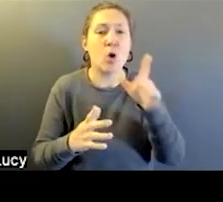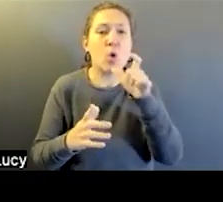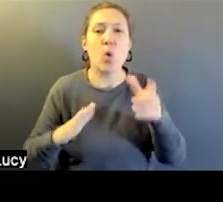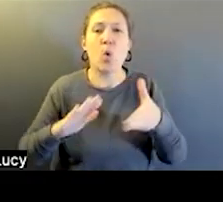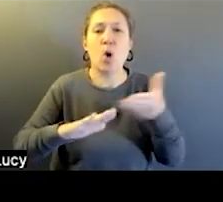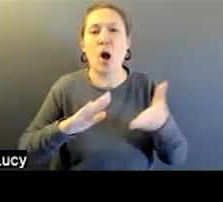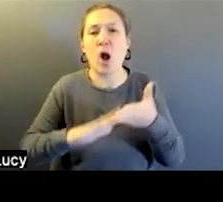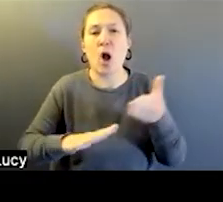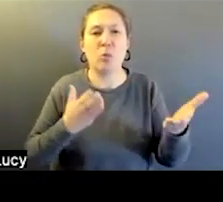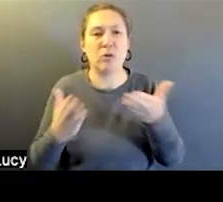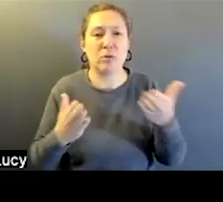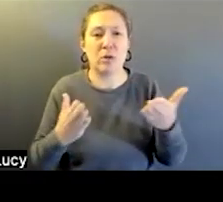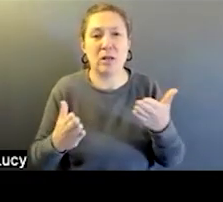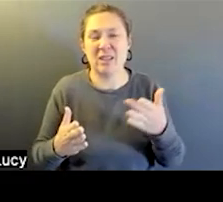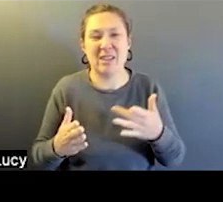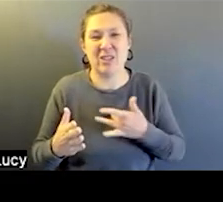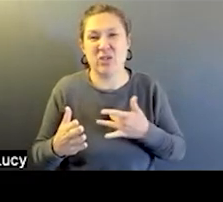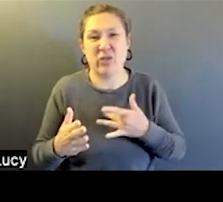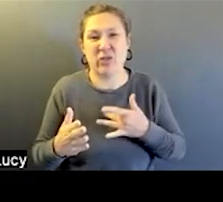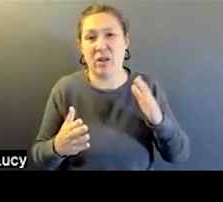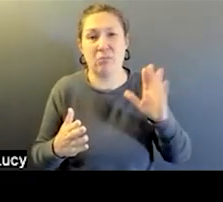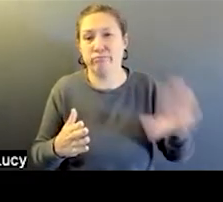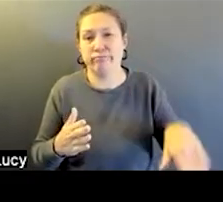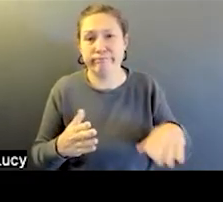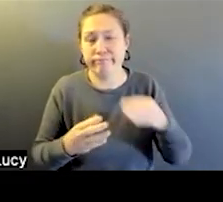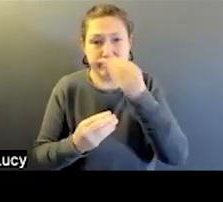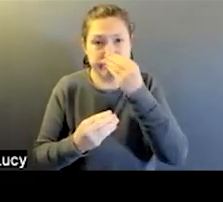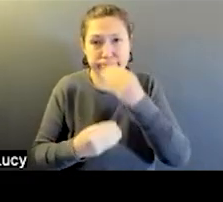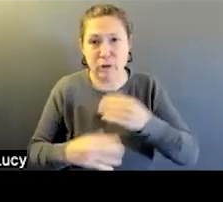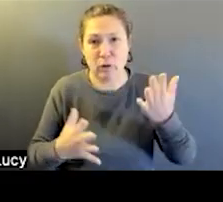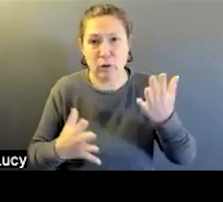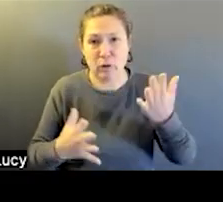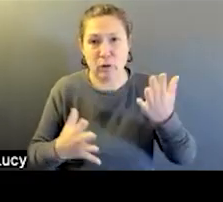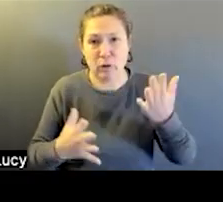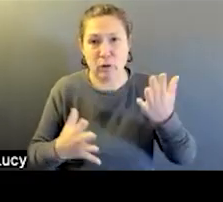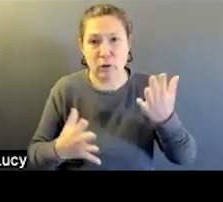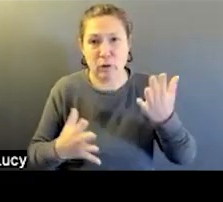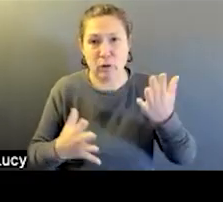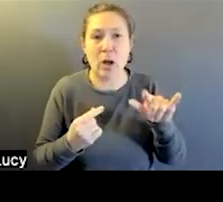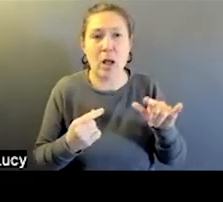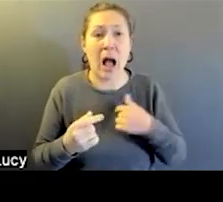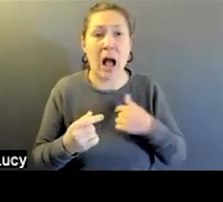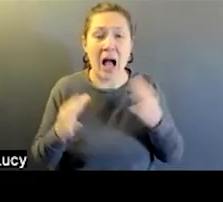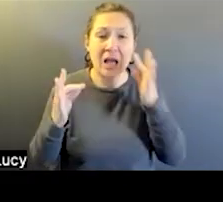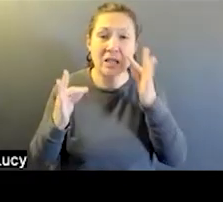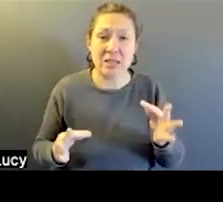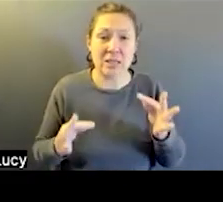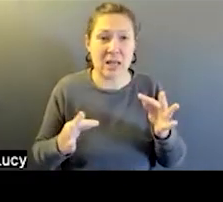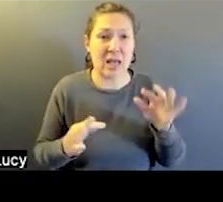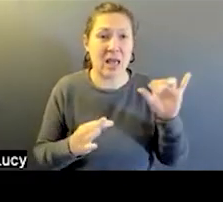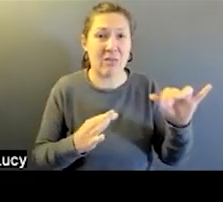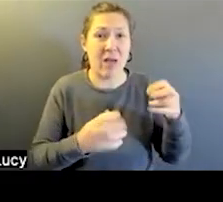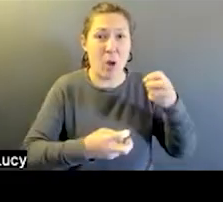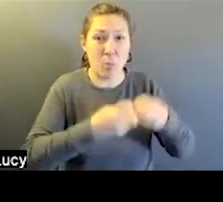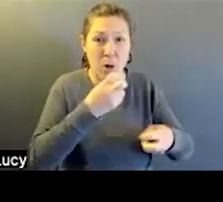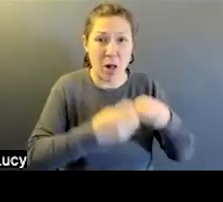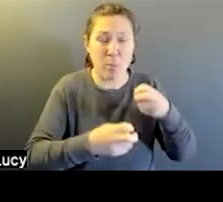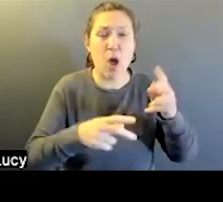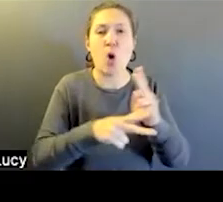airport. So I decided to try to model this problem with